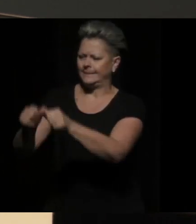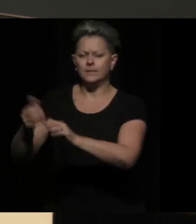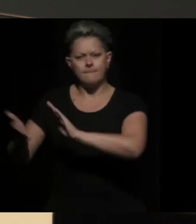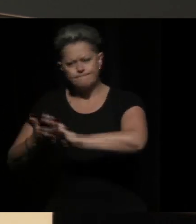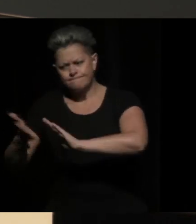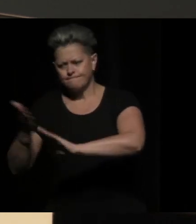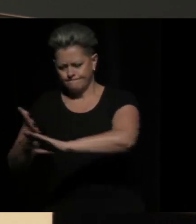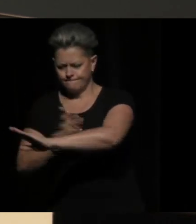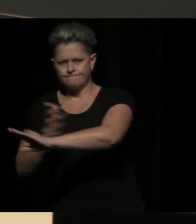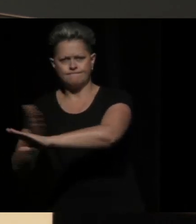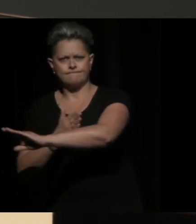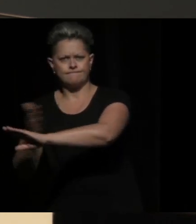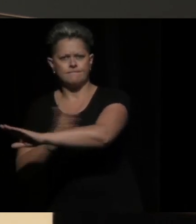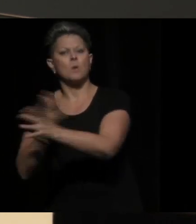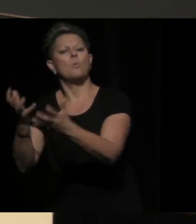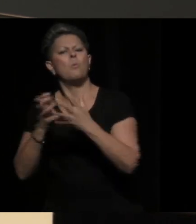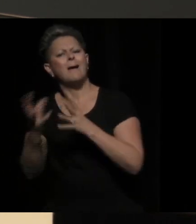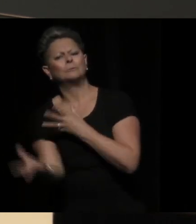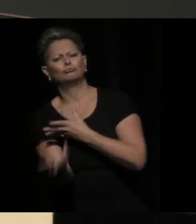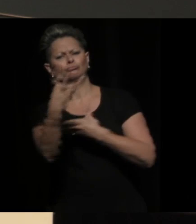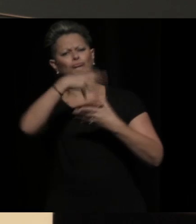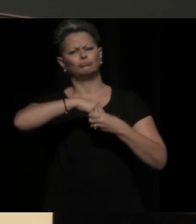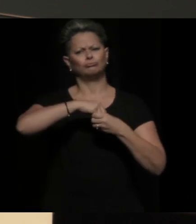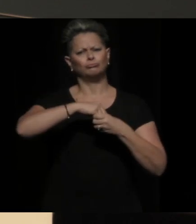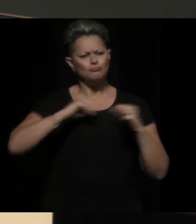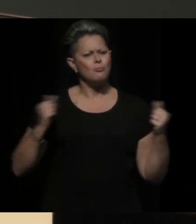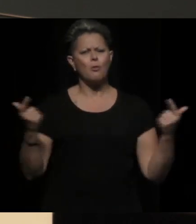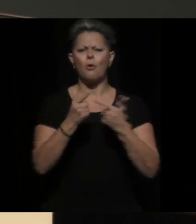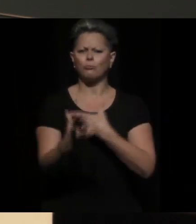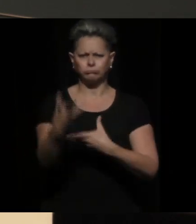them more inclusive for everyone.